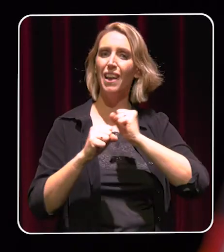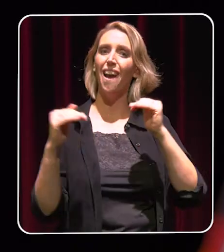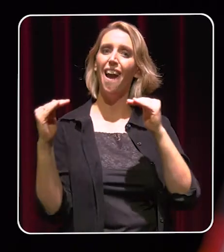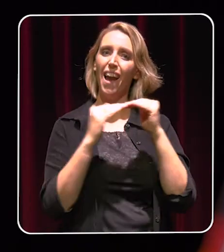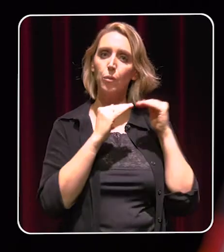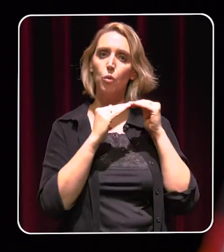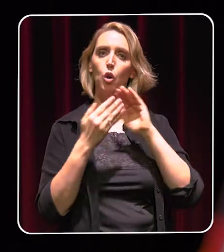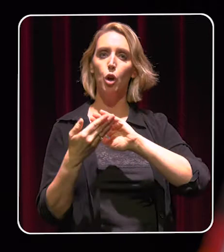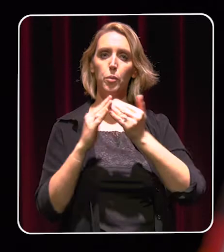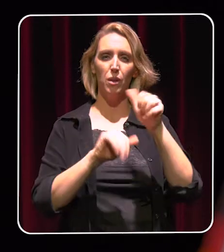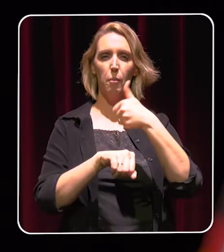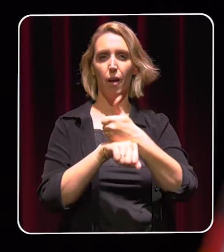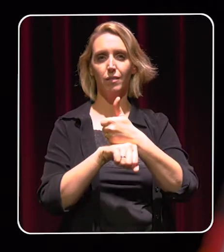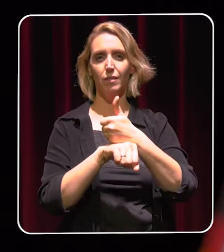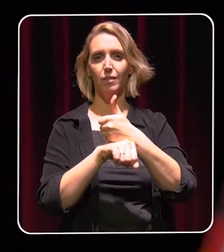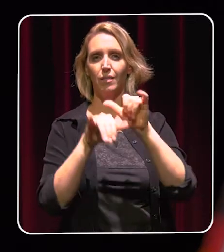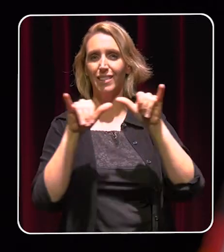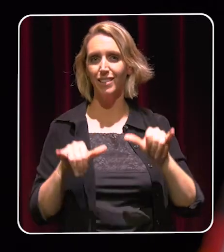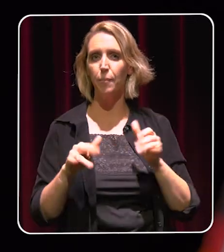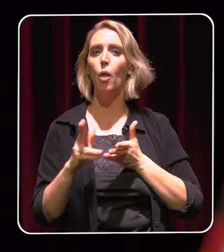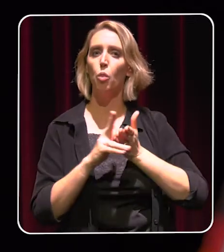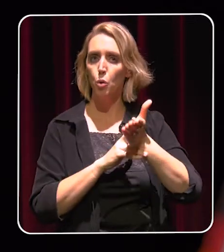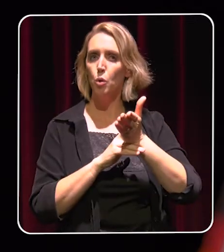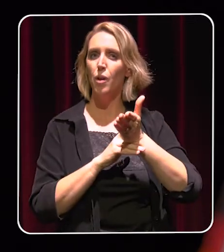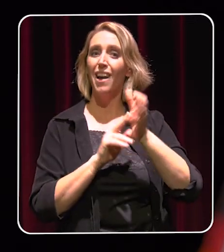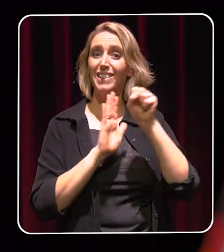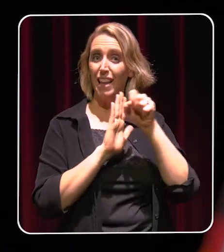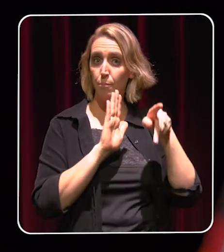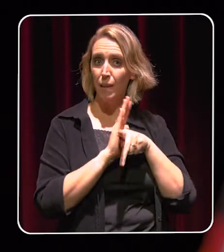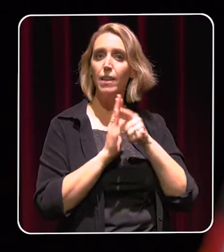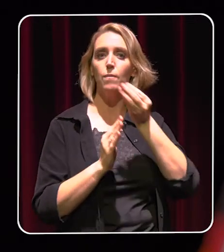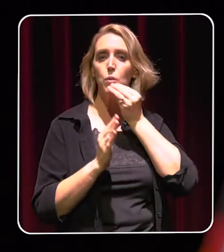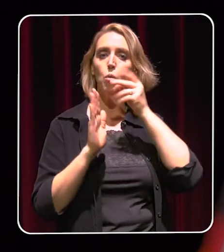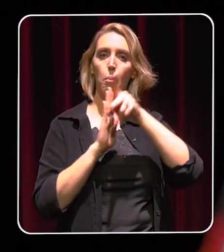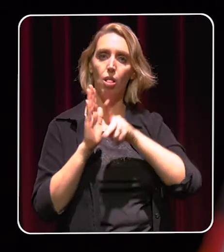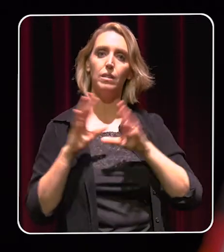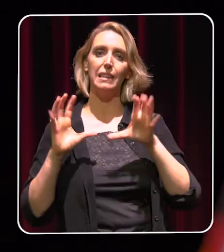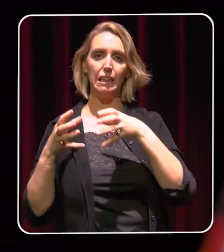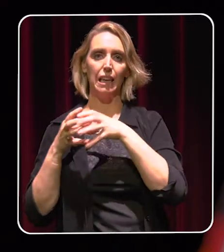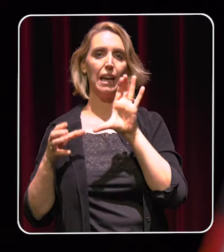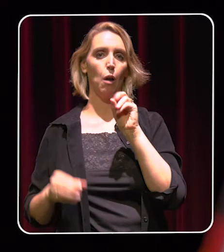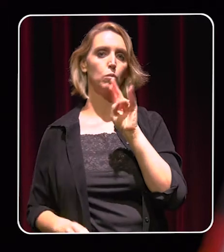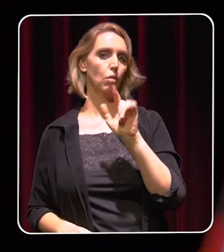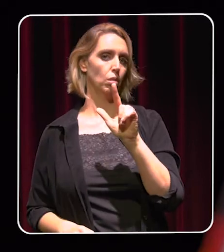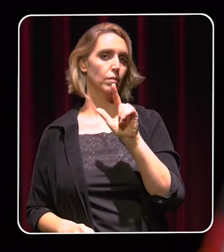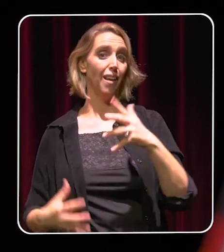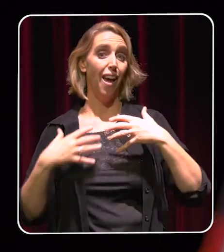an equitable, community-based system through the creation of the St. Petersburg Food Policy Council.